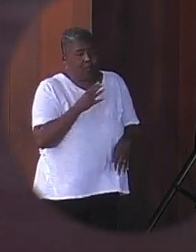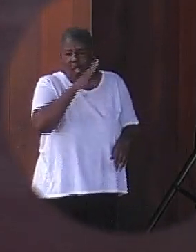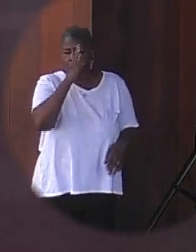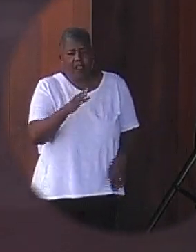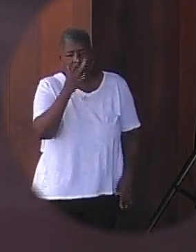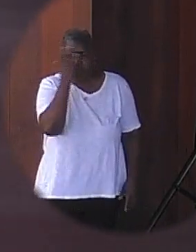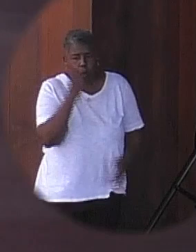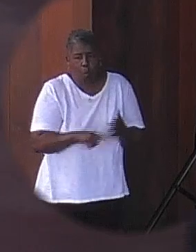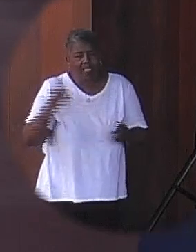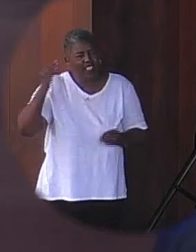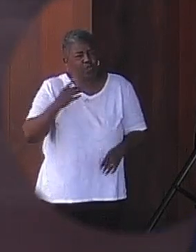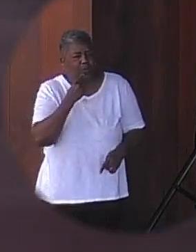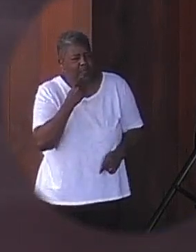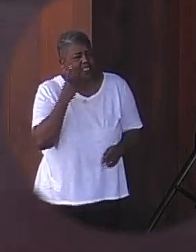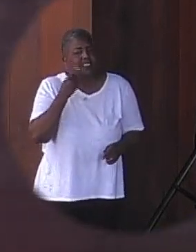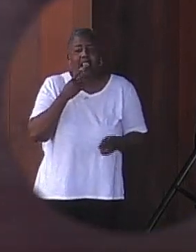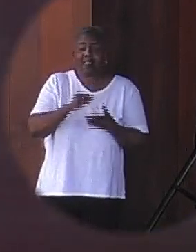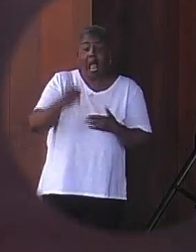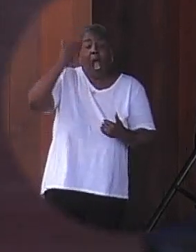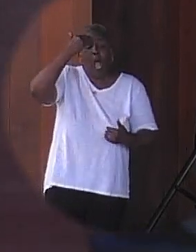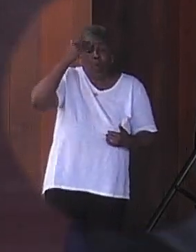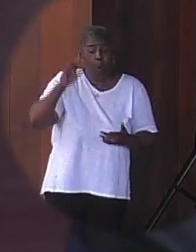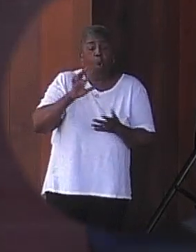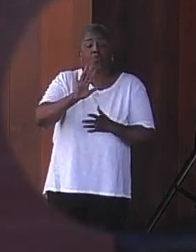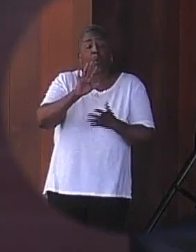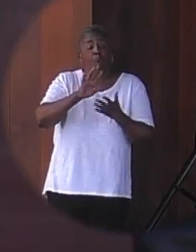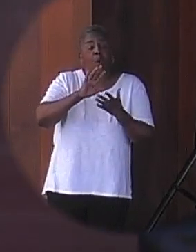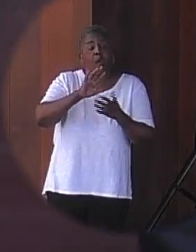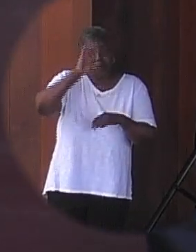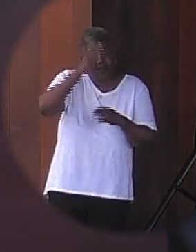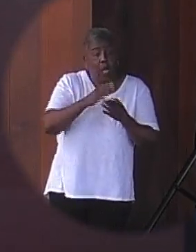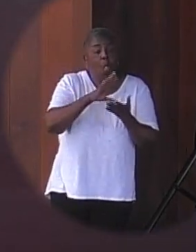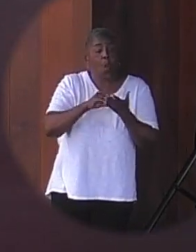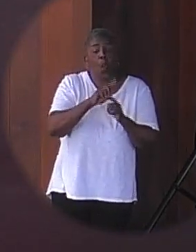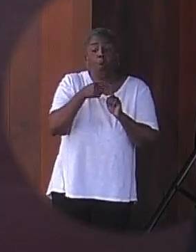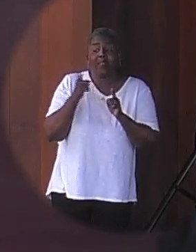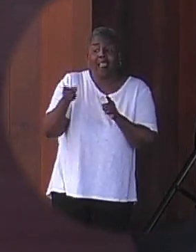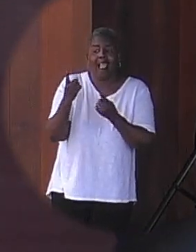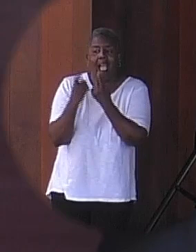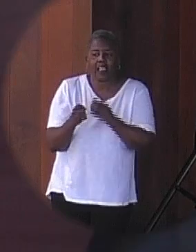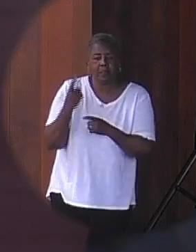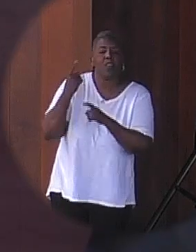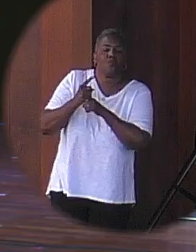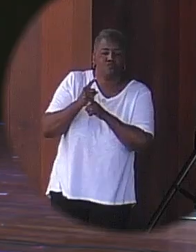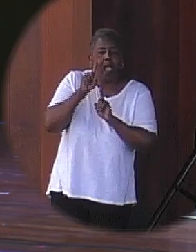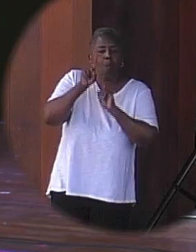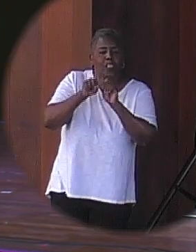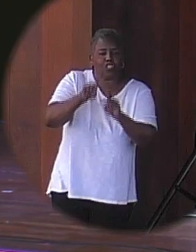never forget. She said, I know they're learning when they can ask the right